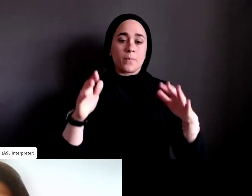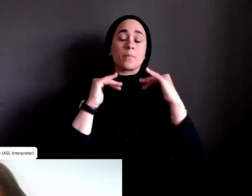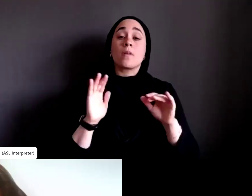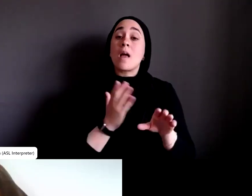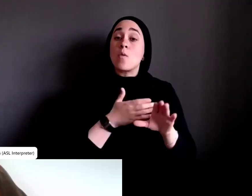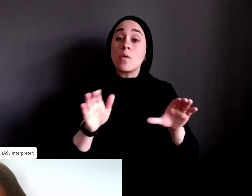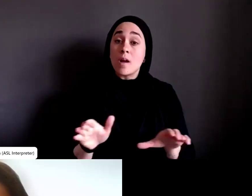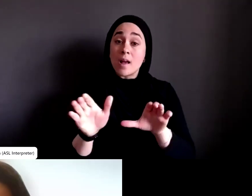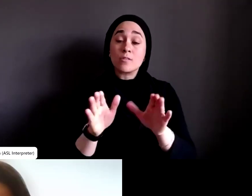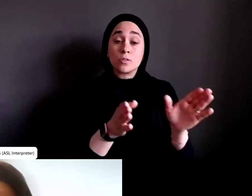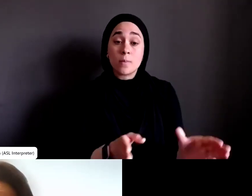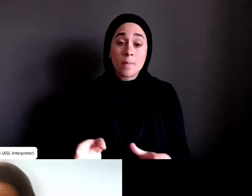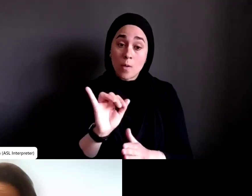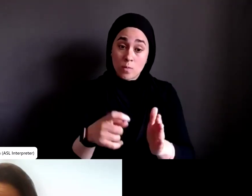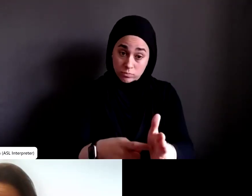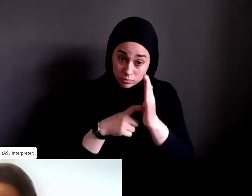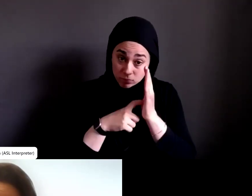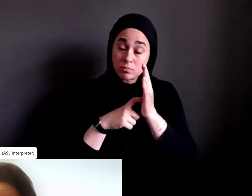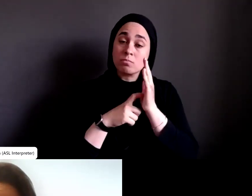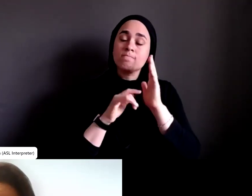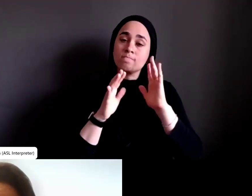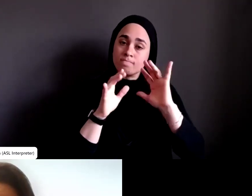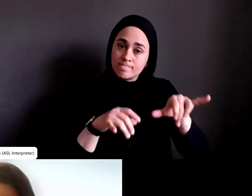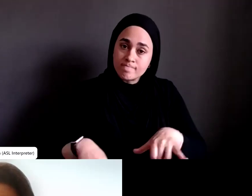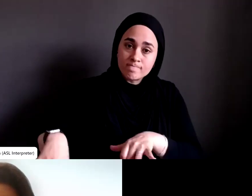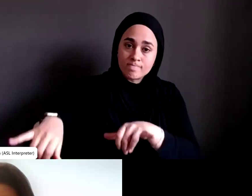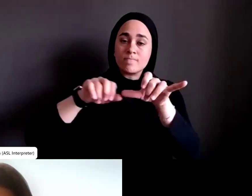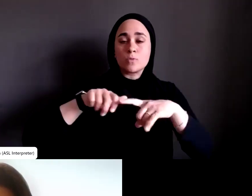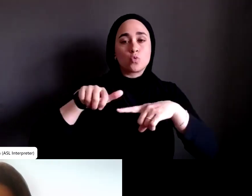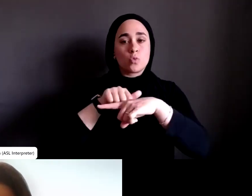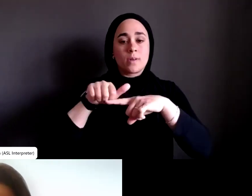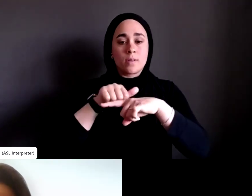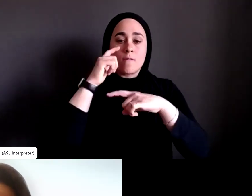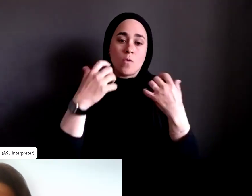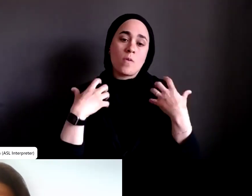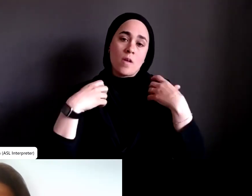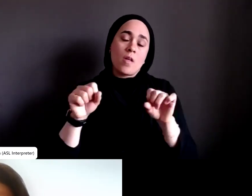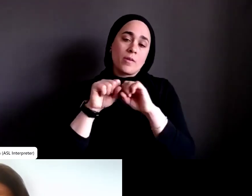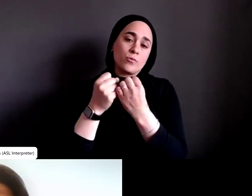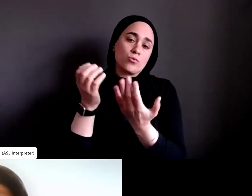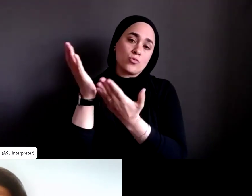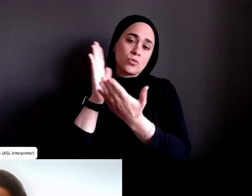mandatory harmonized training across the province for health and social service centers, because they're